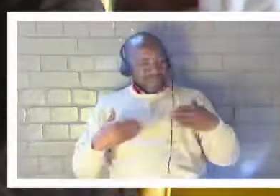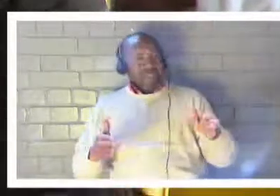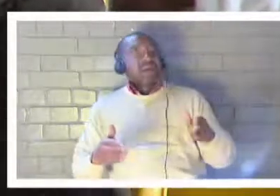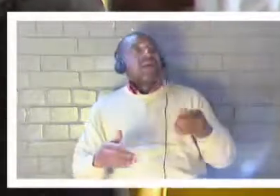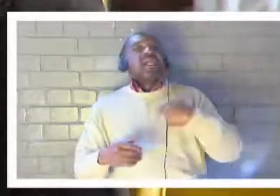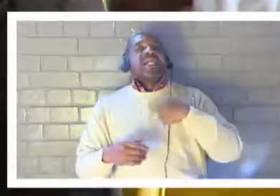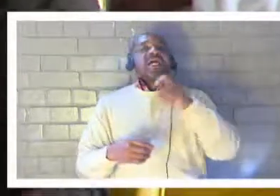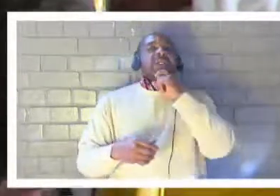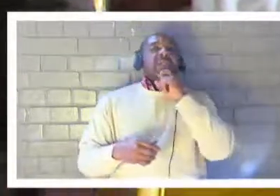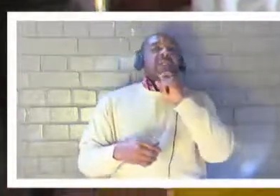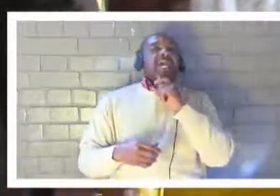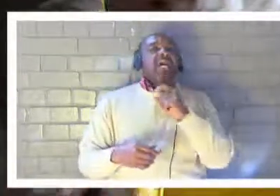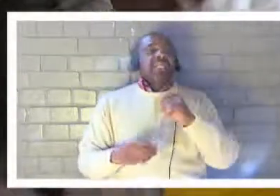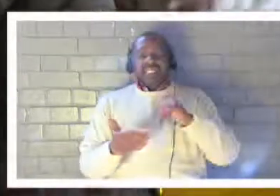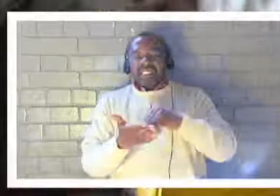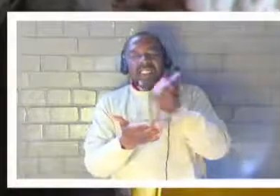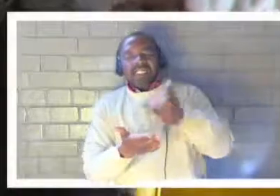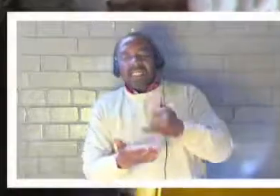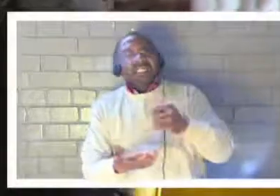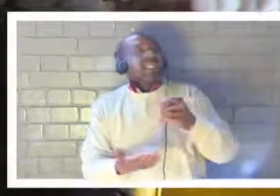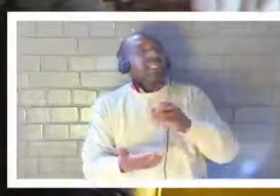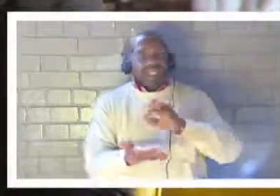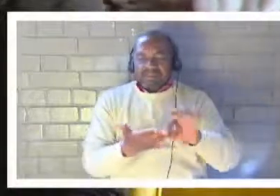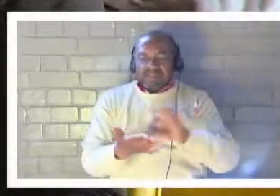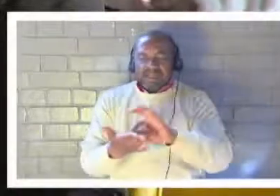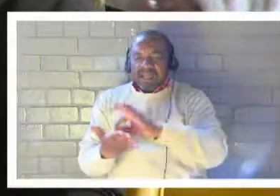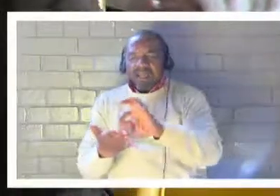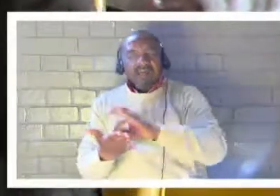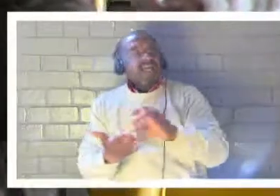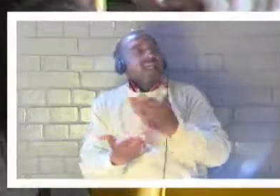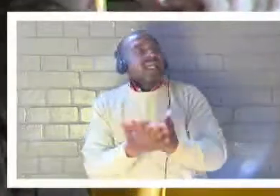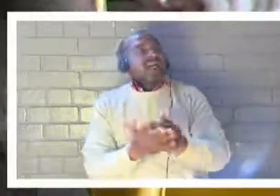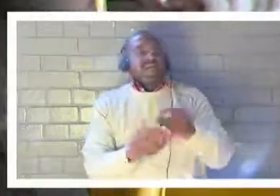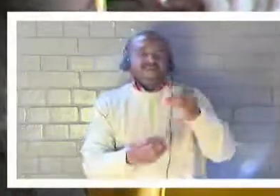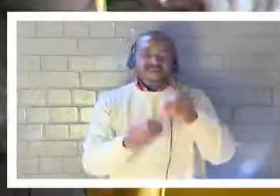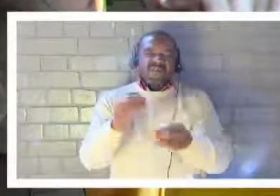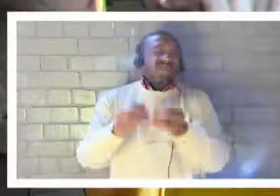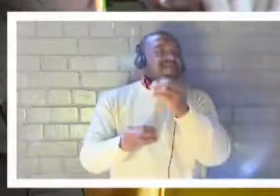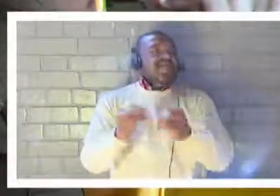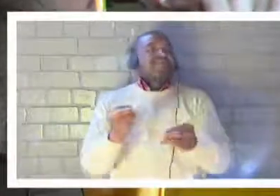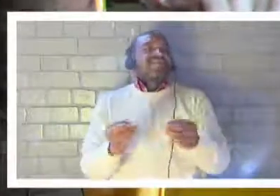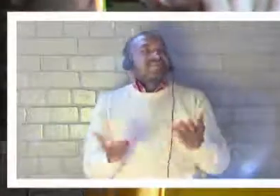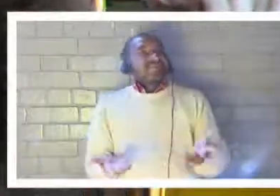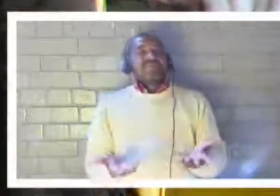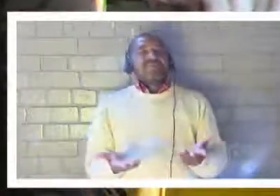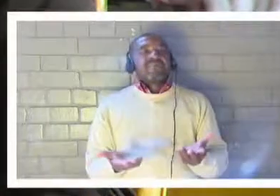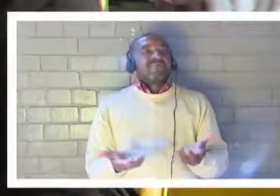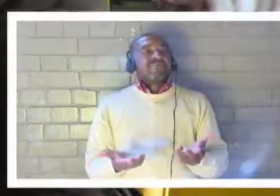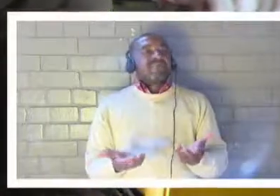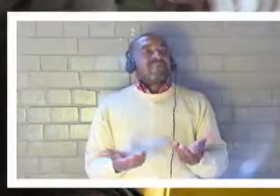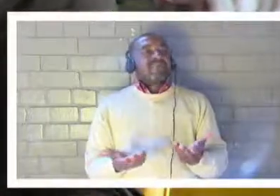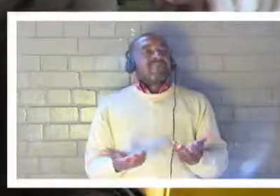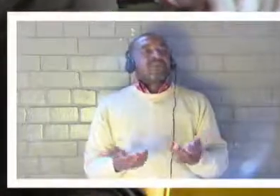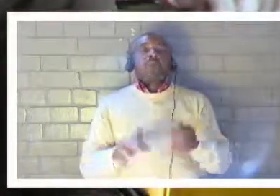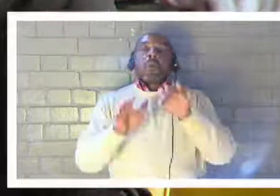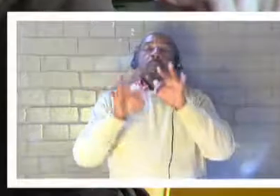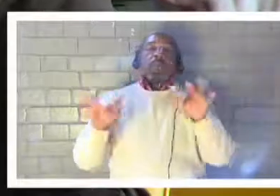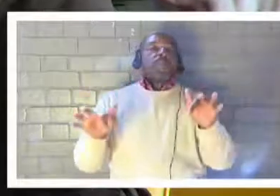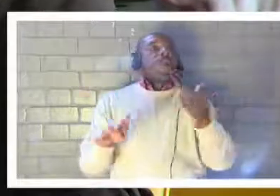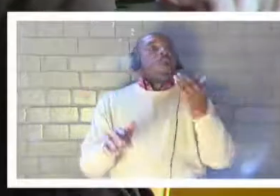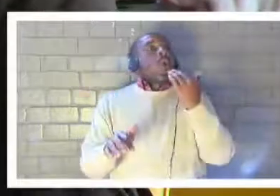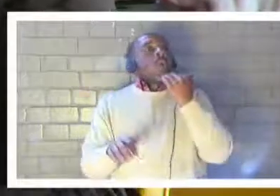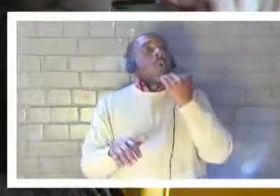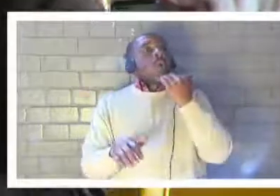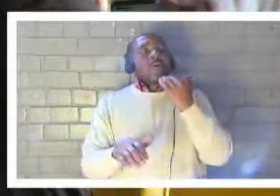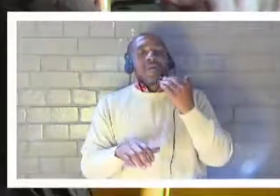attend to those defects because we cannot being listened to by the people who are supposed to assist us in regard to